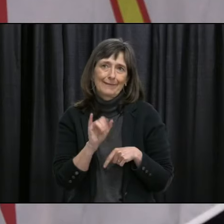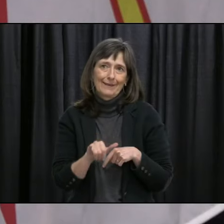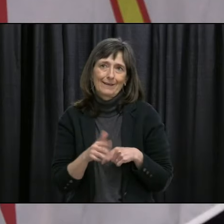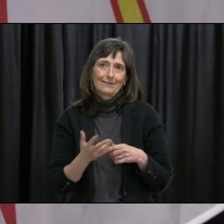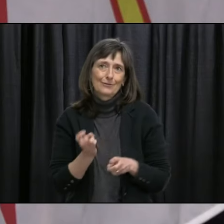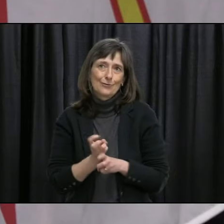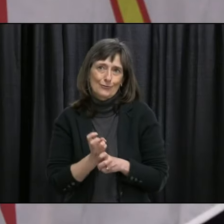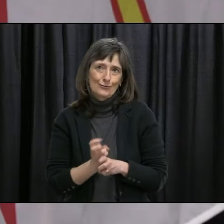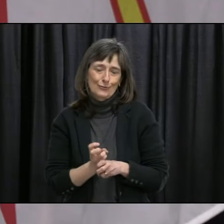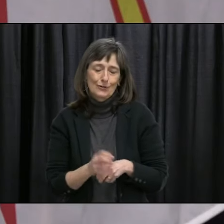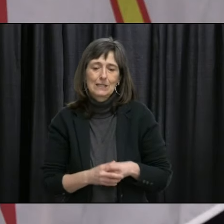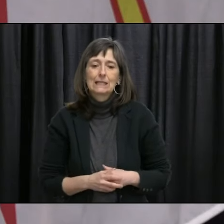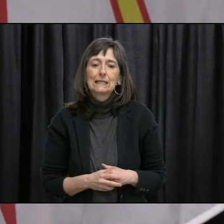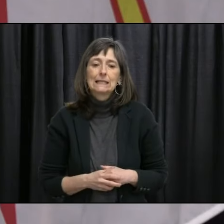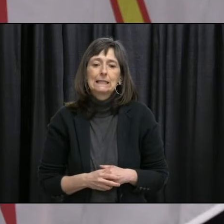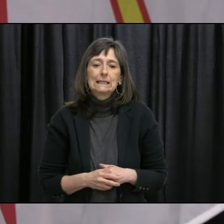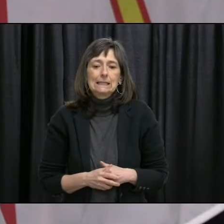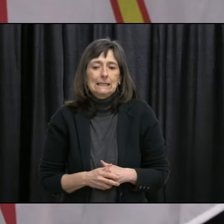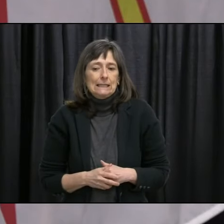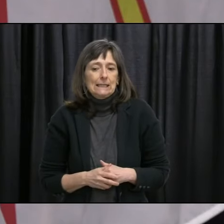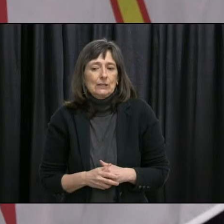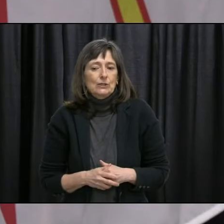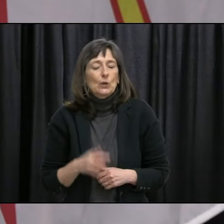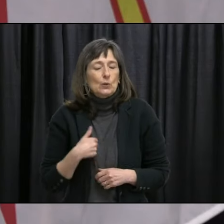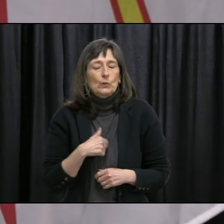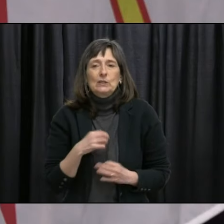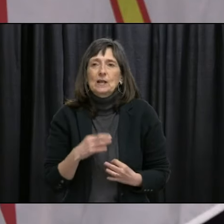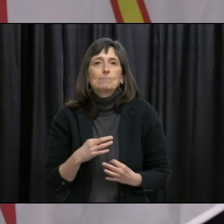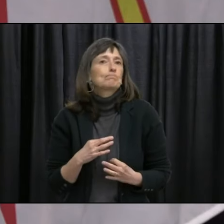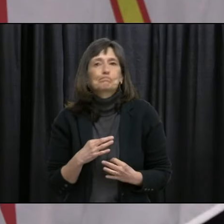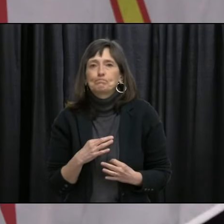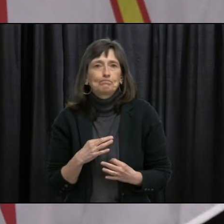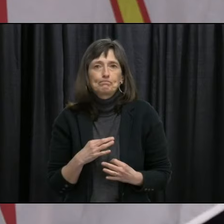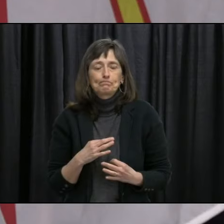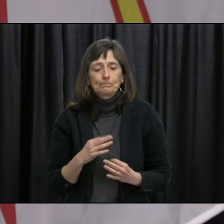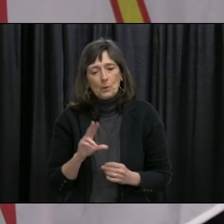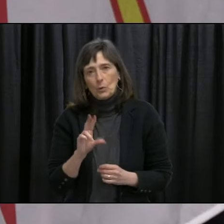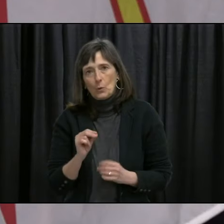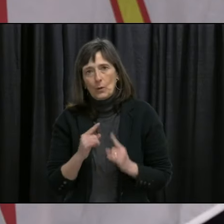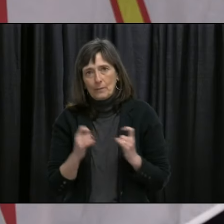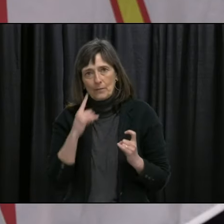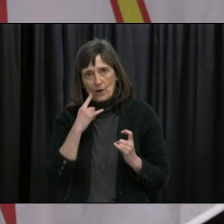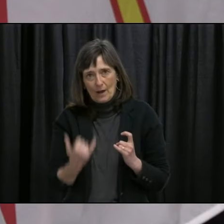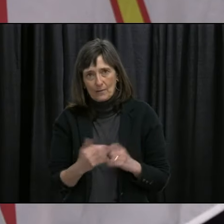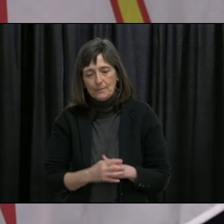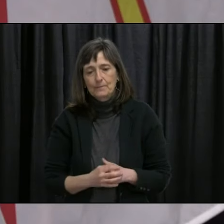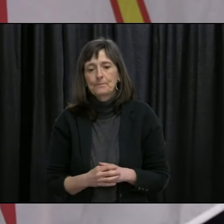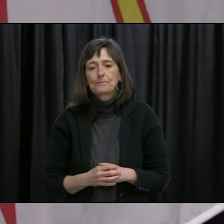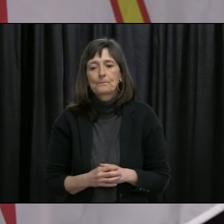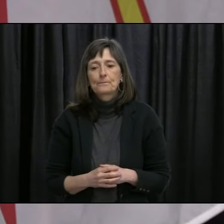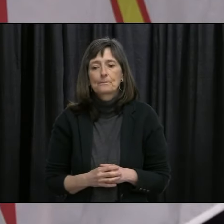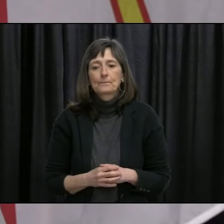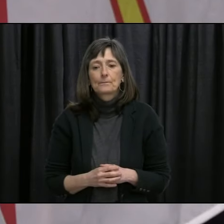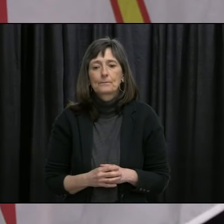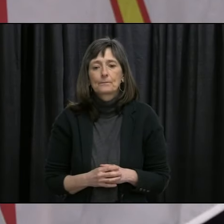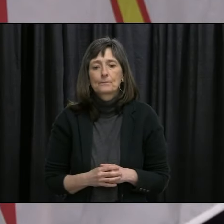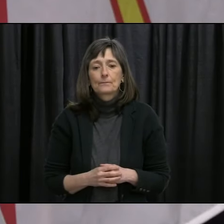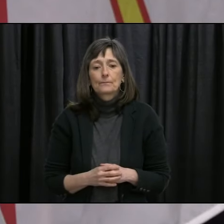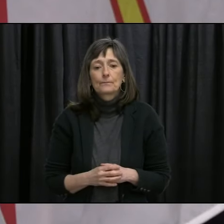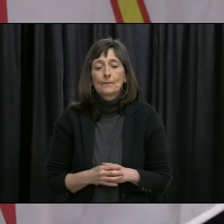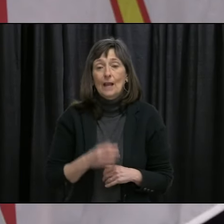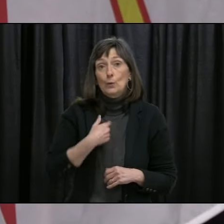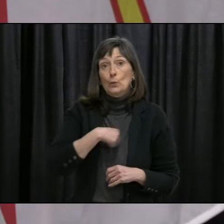So, and that is why we made the decision we did. Certainly, part of this whole